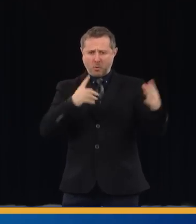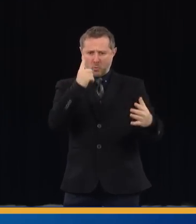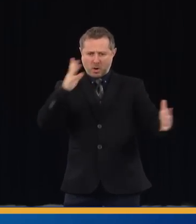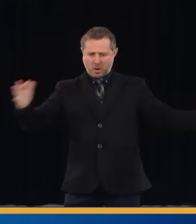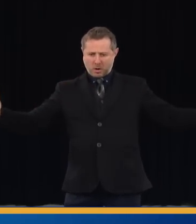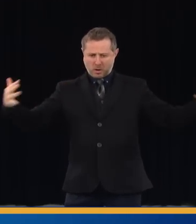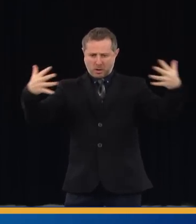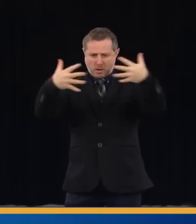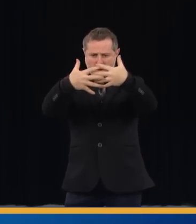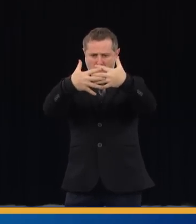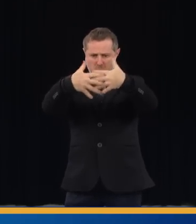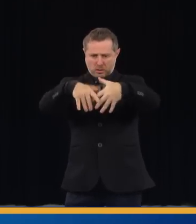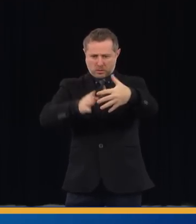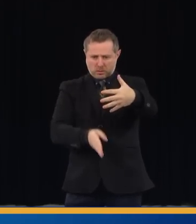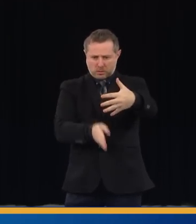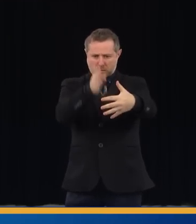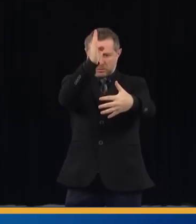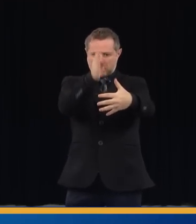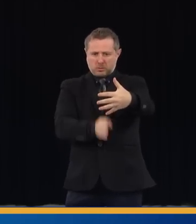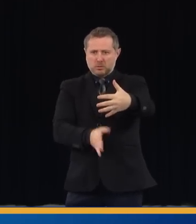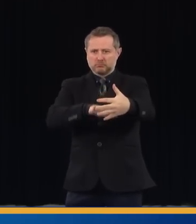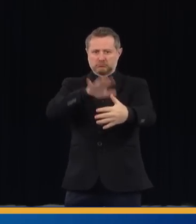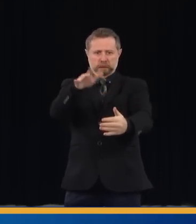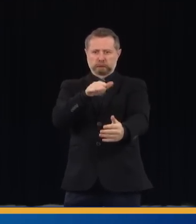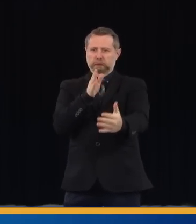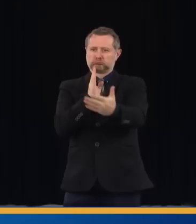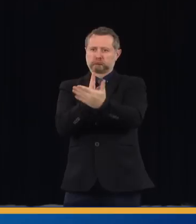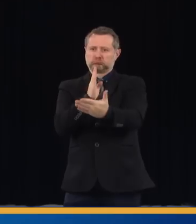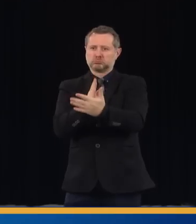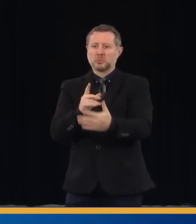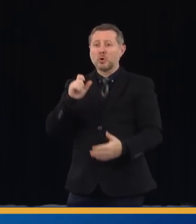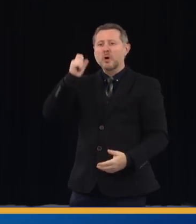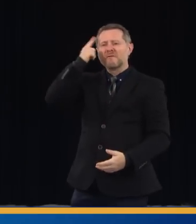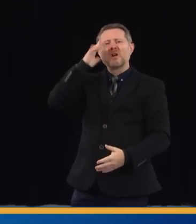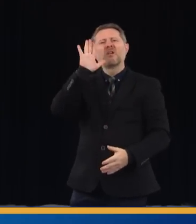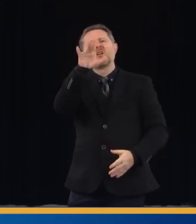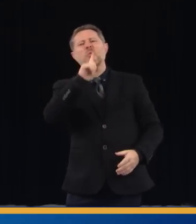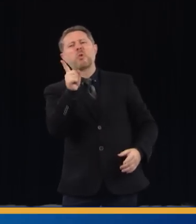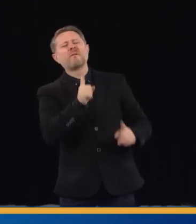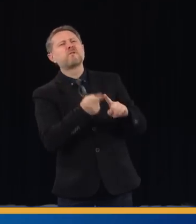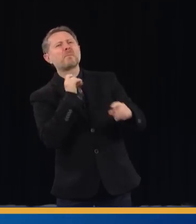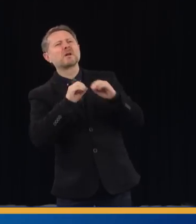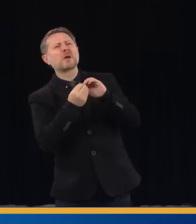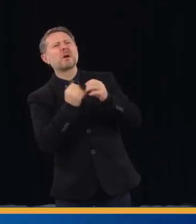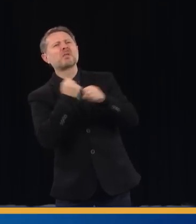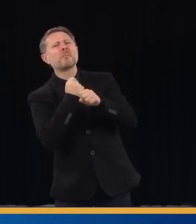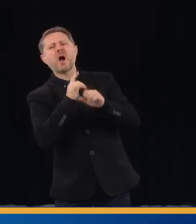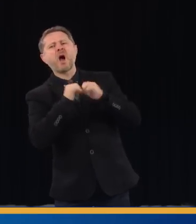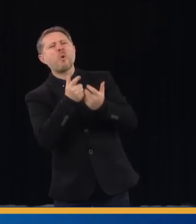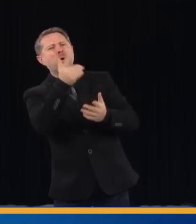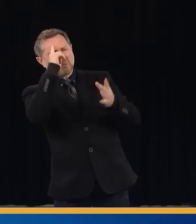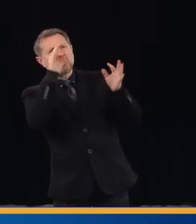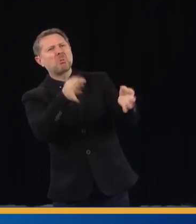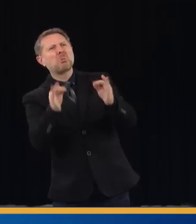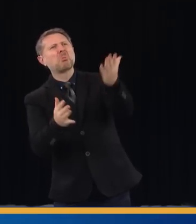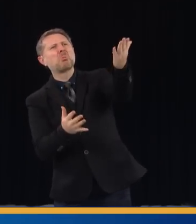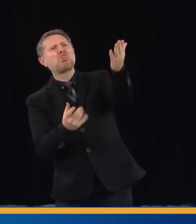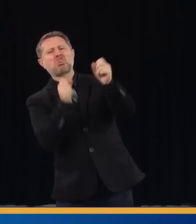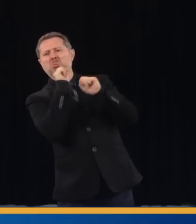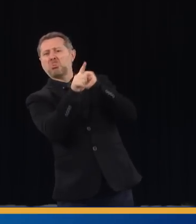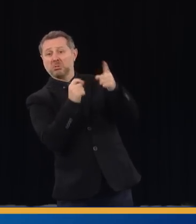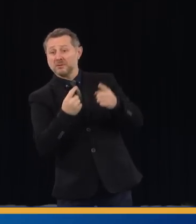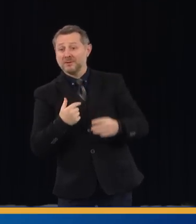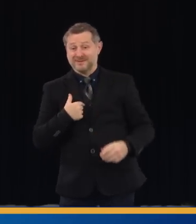well, where do you get these numbers, Governor? How do you decide what you're going to do? We